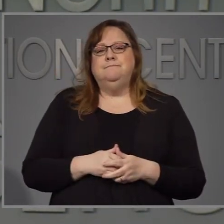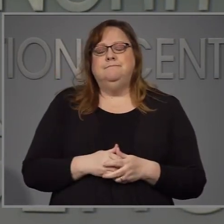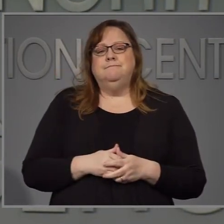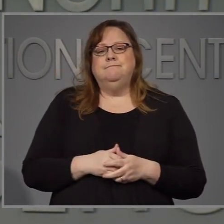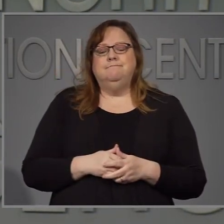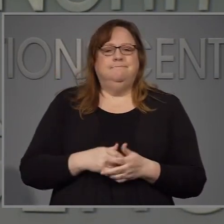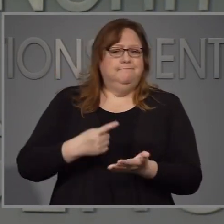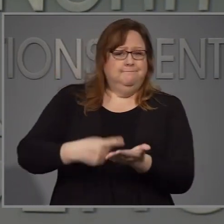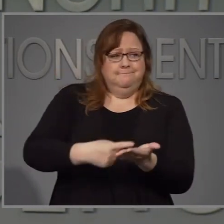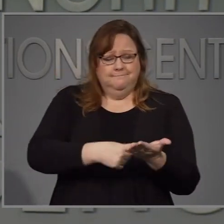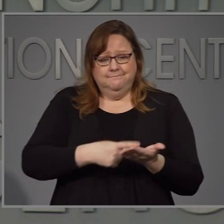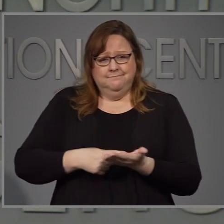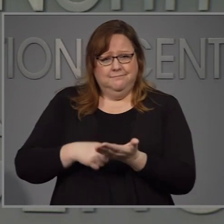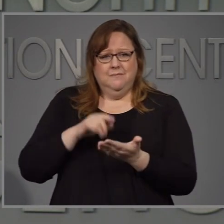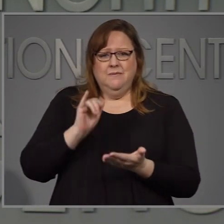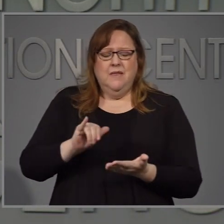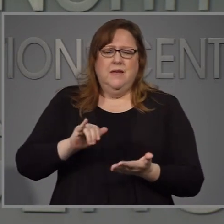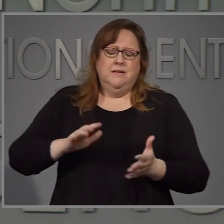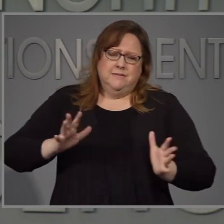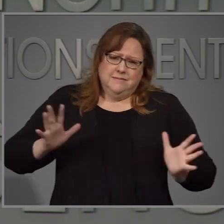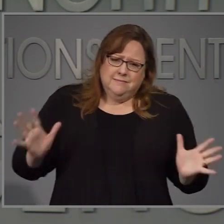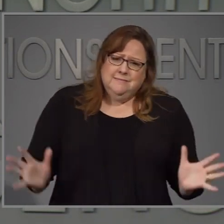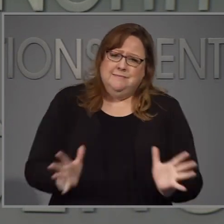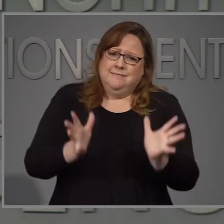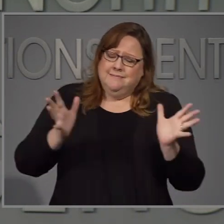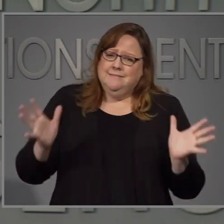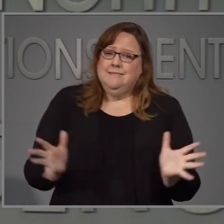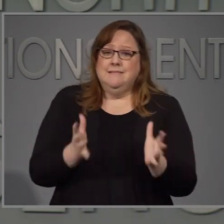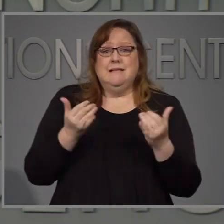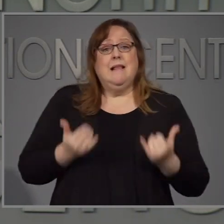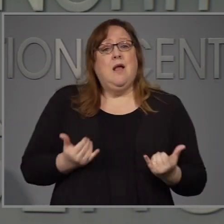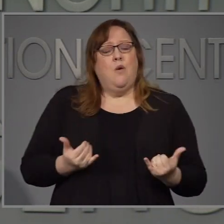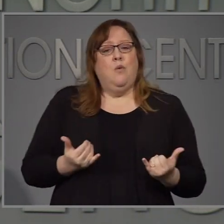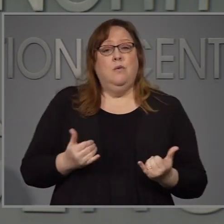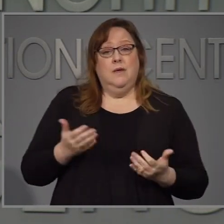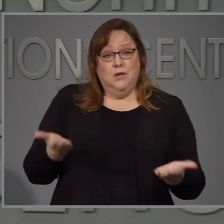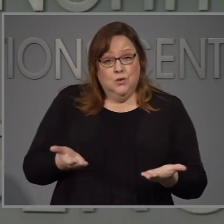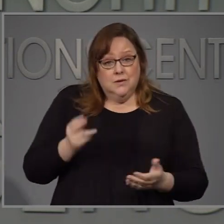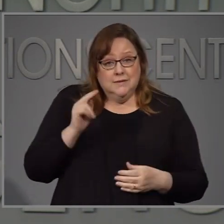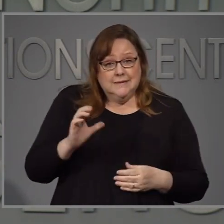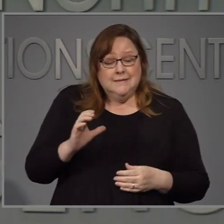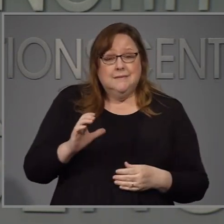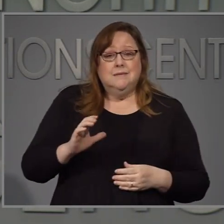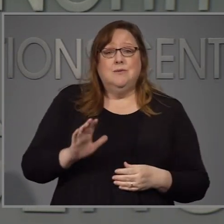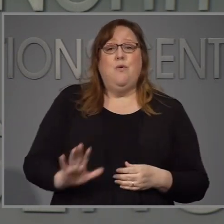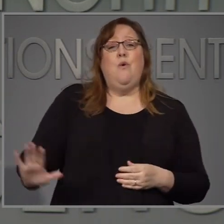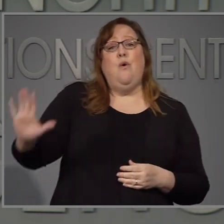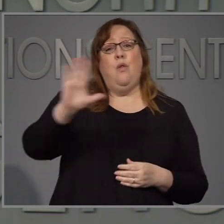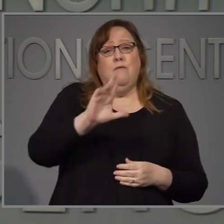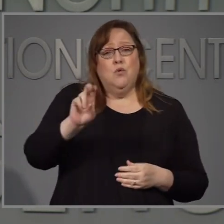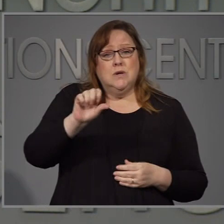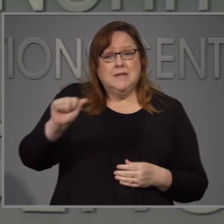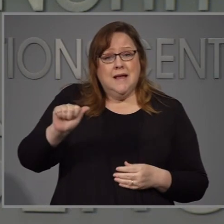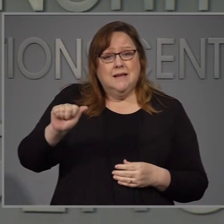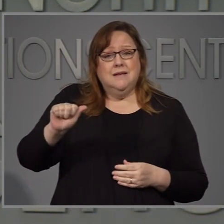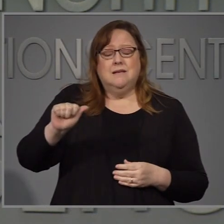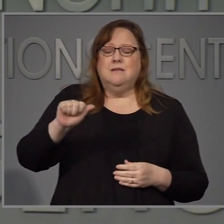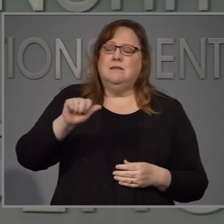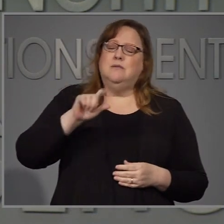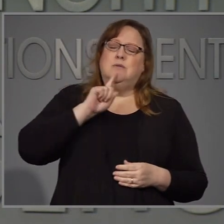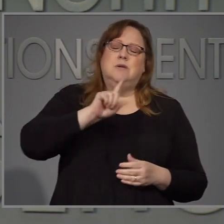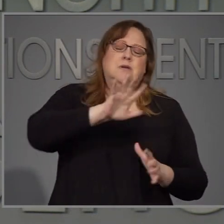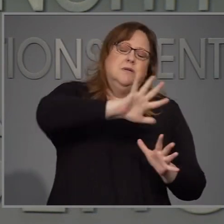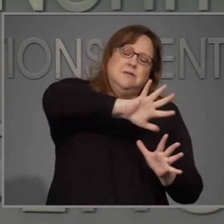sounded right now across our state and our country to stamp out the persistent and